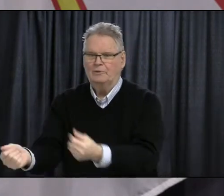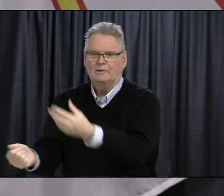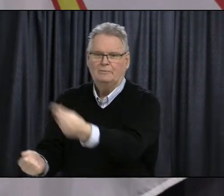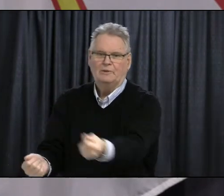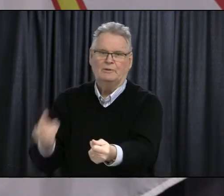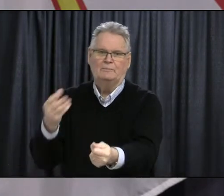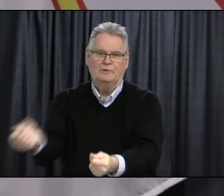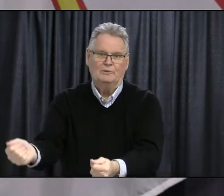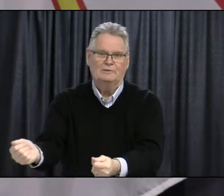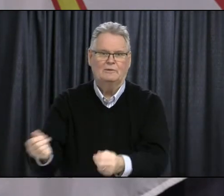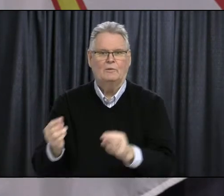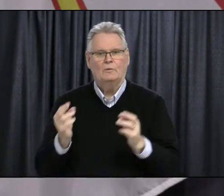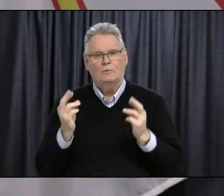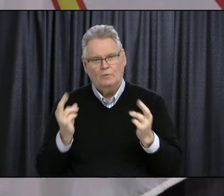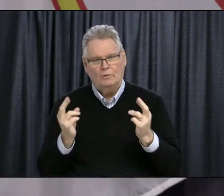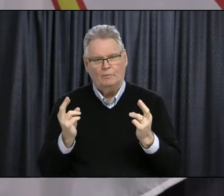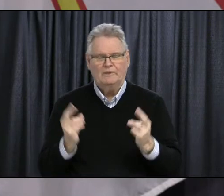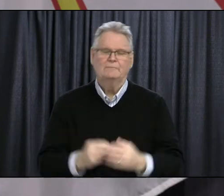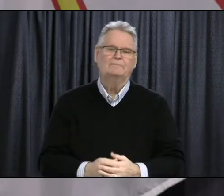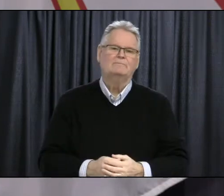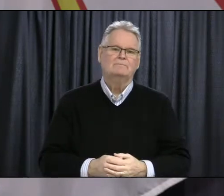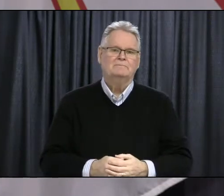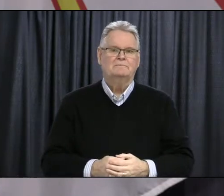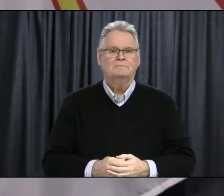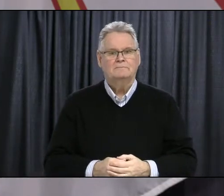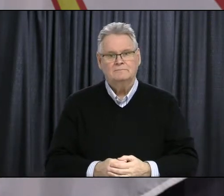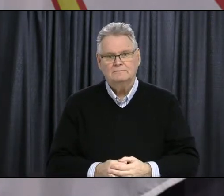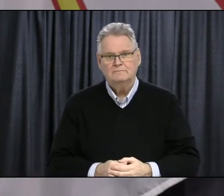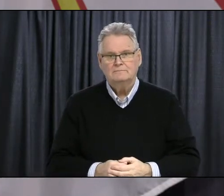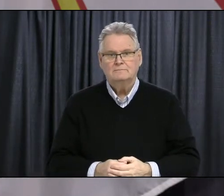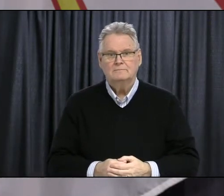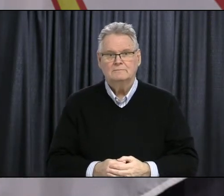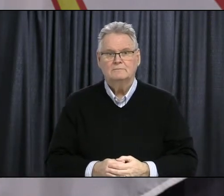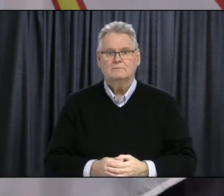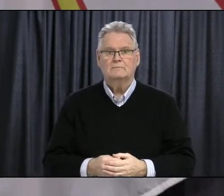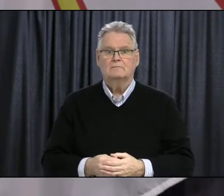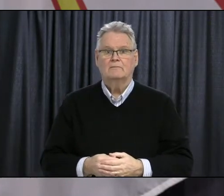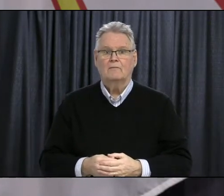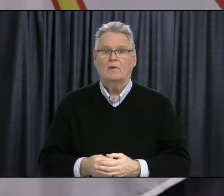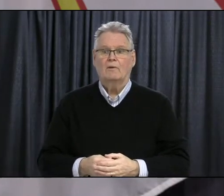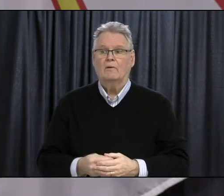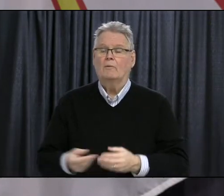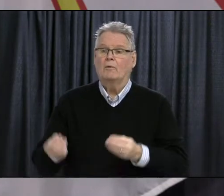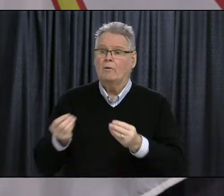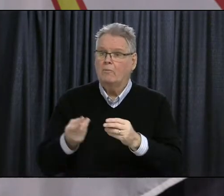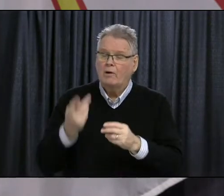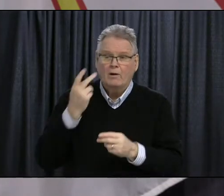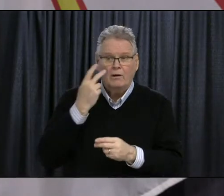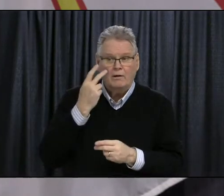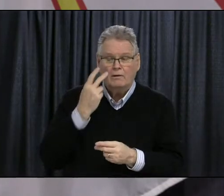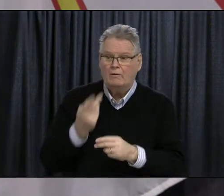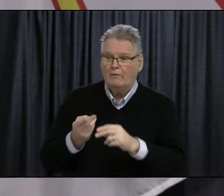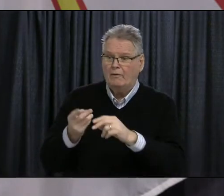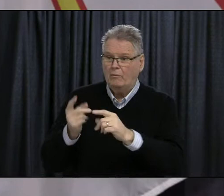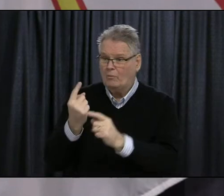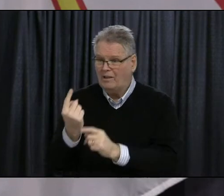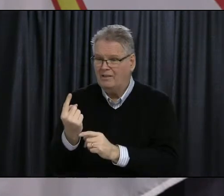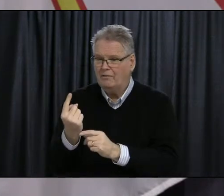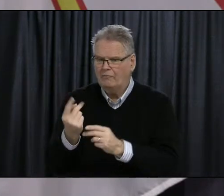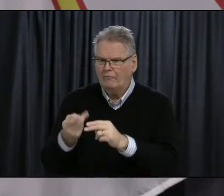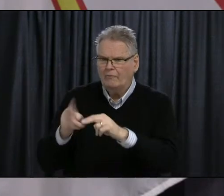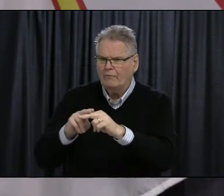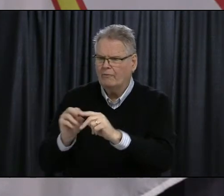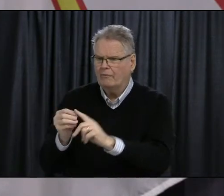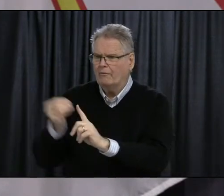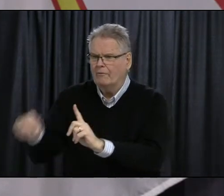But if we start to see that there is spread of this beyond, this small cluster right now, if we start to